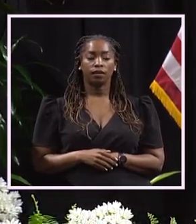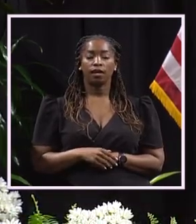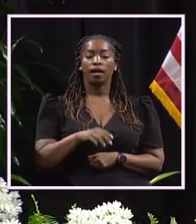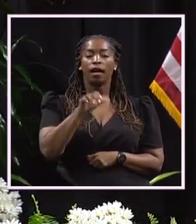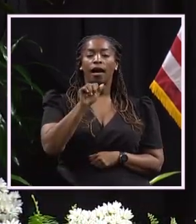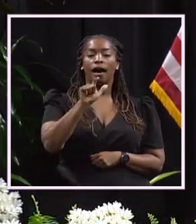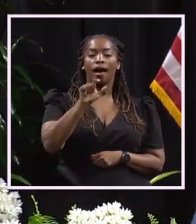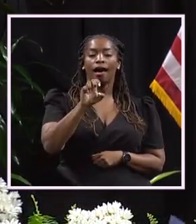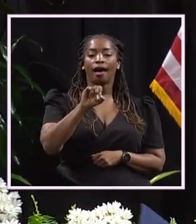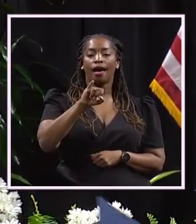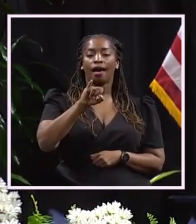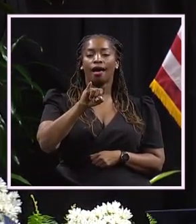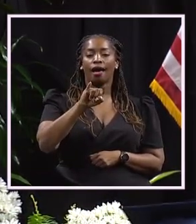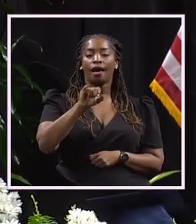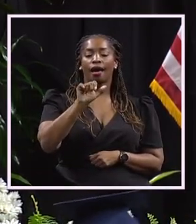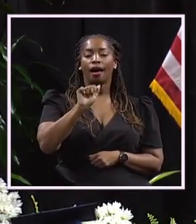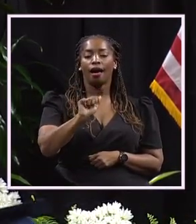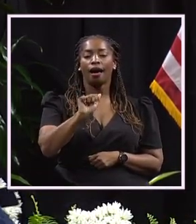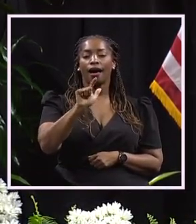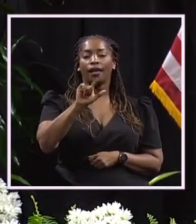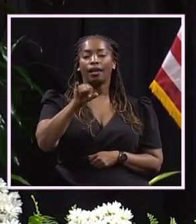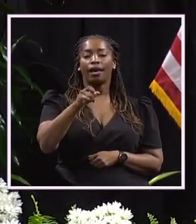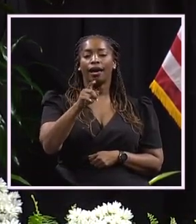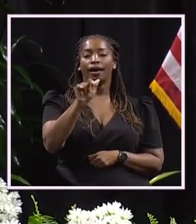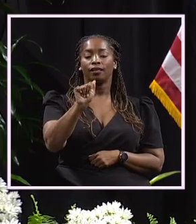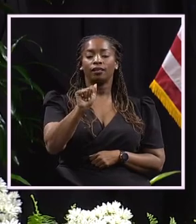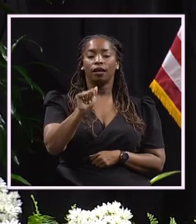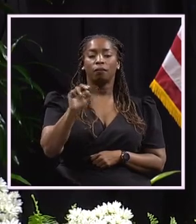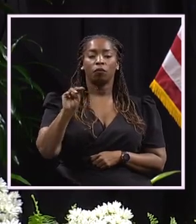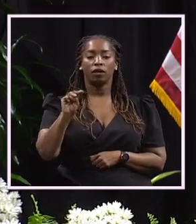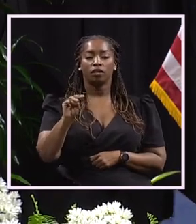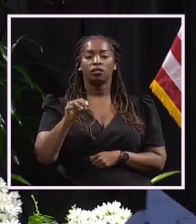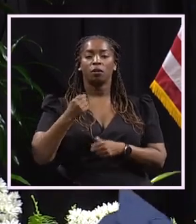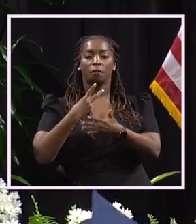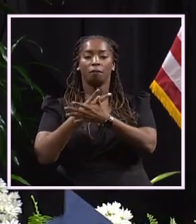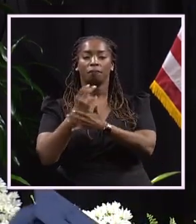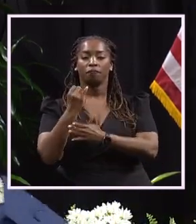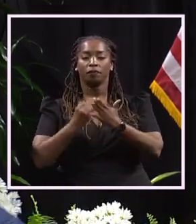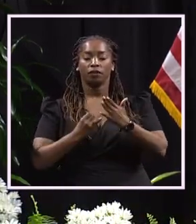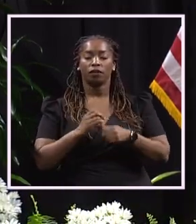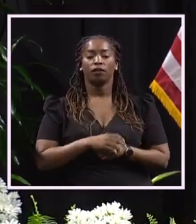Alejandra Aurora Morales, Master of Arts. Fausto Solis.